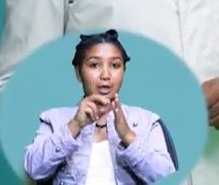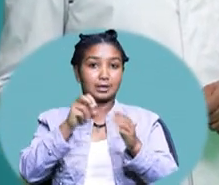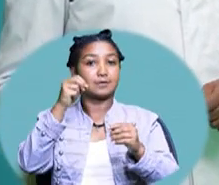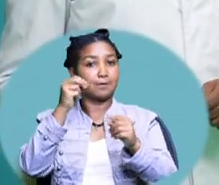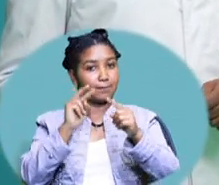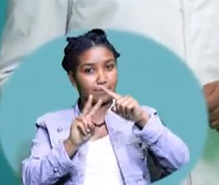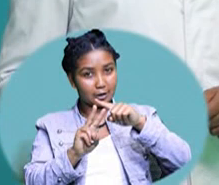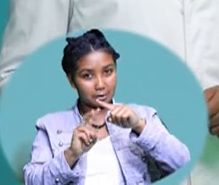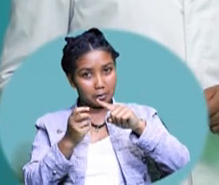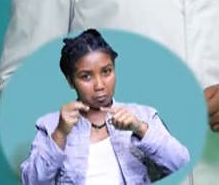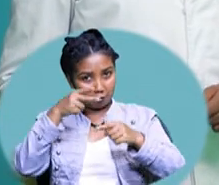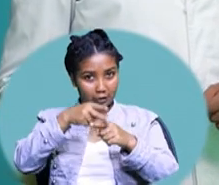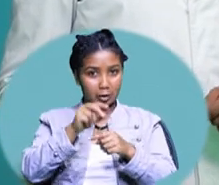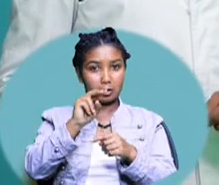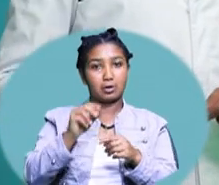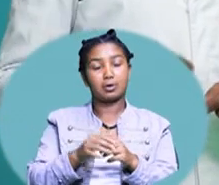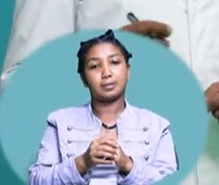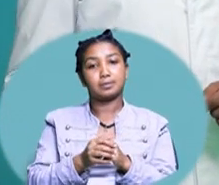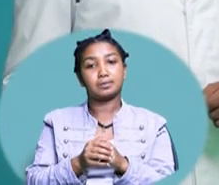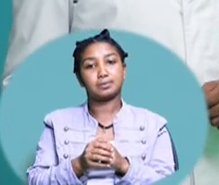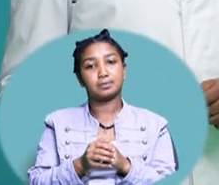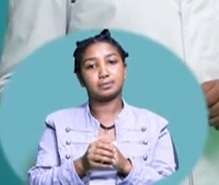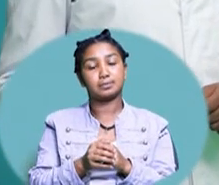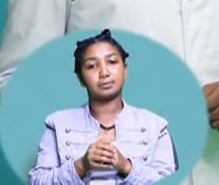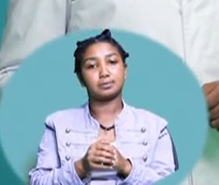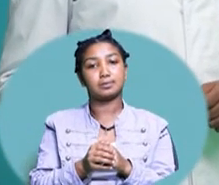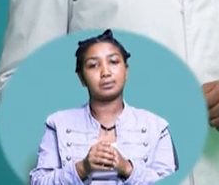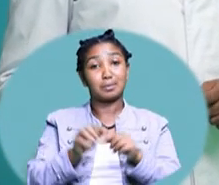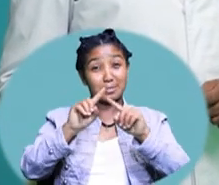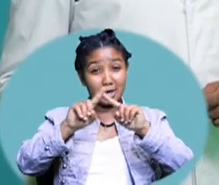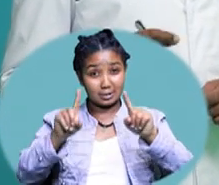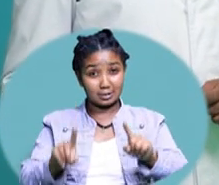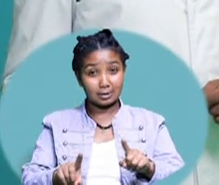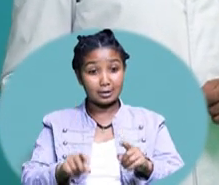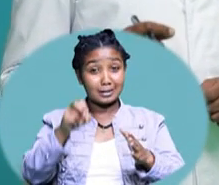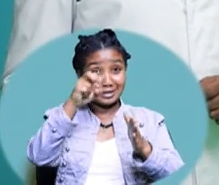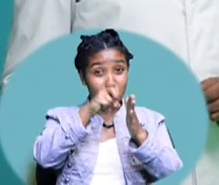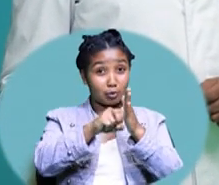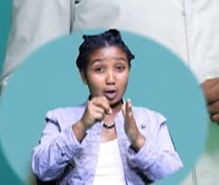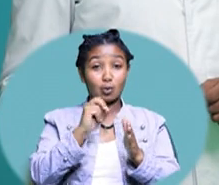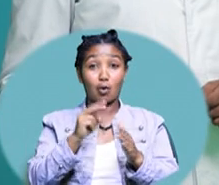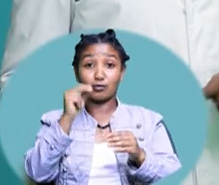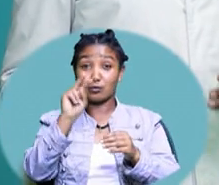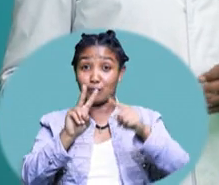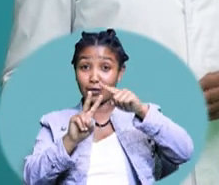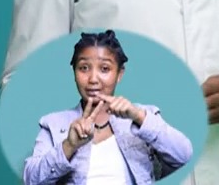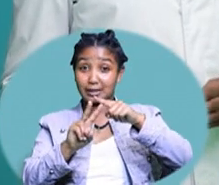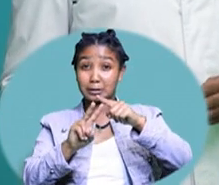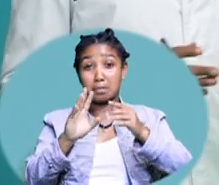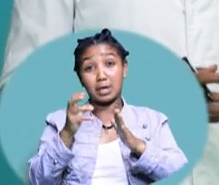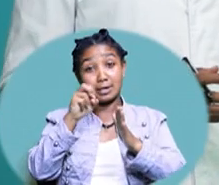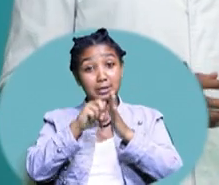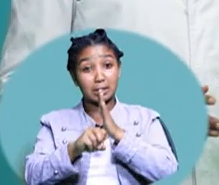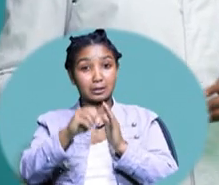vector. The difference of two vectors also is vector. But the product of two vectors might